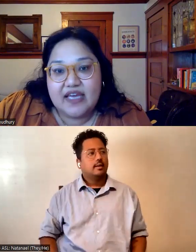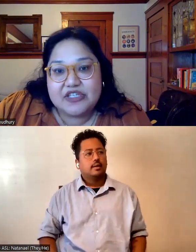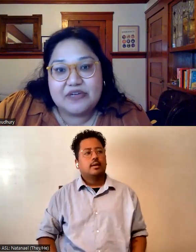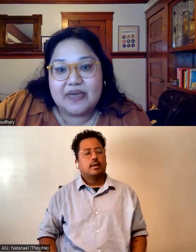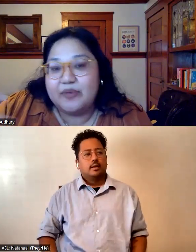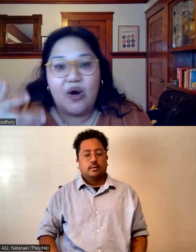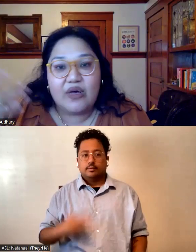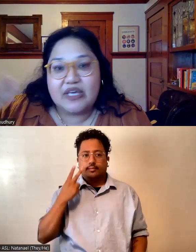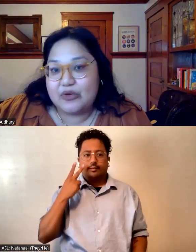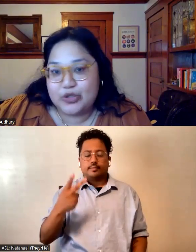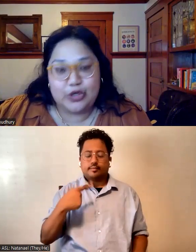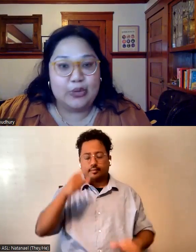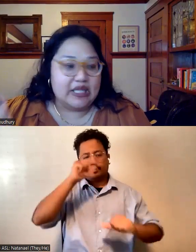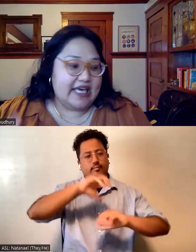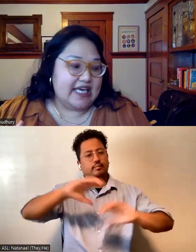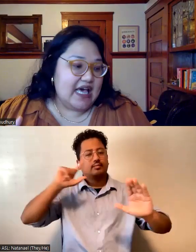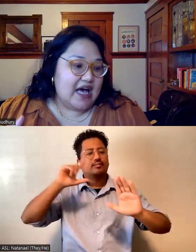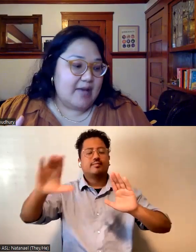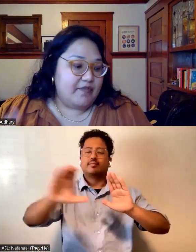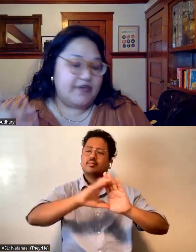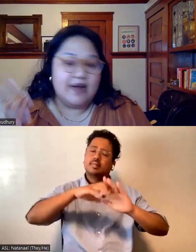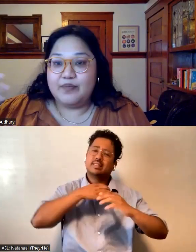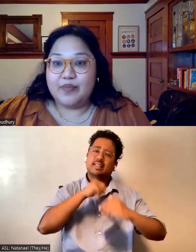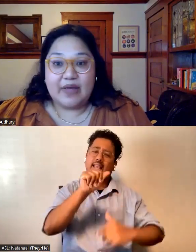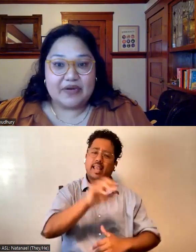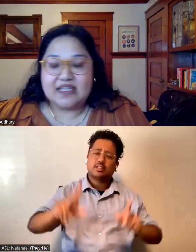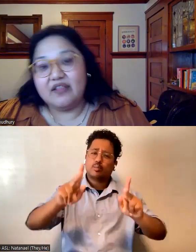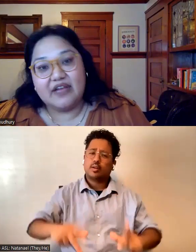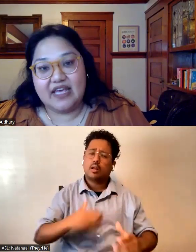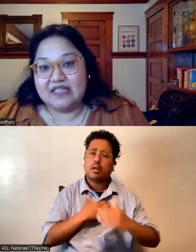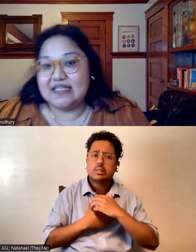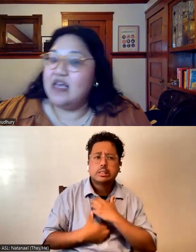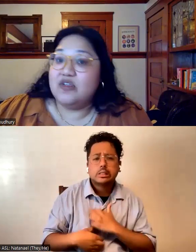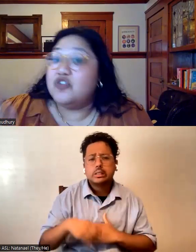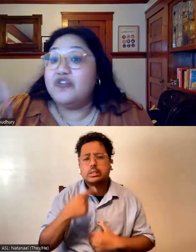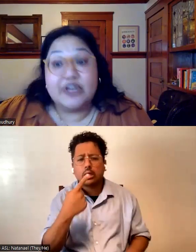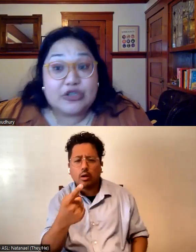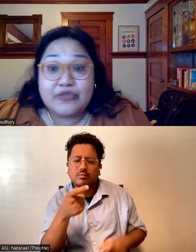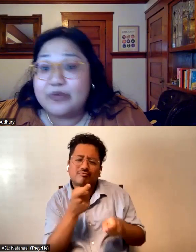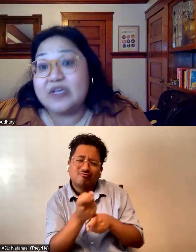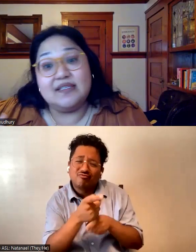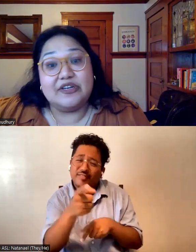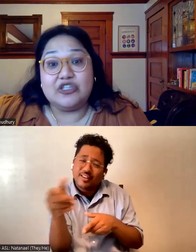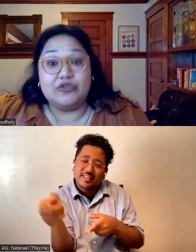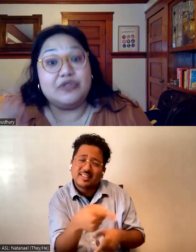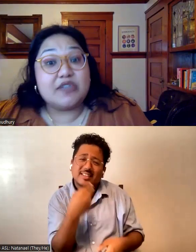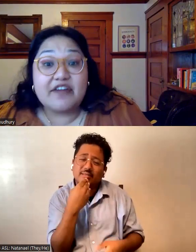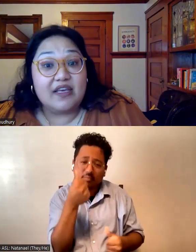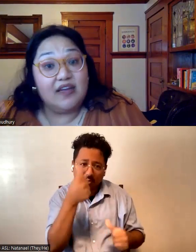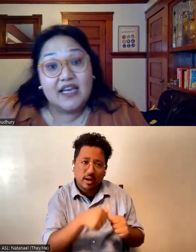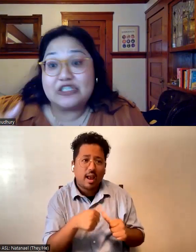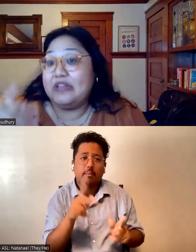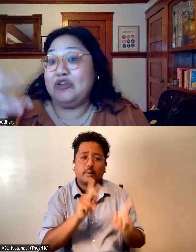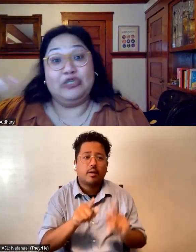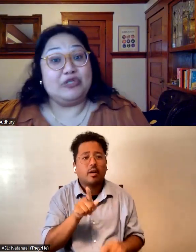starving Asian, right? We all hear the joke like from mothers telling their kids, you should finish your food because there are children starving